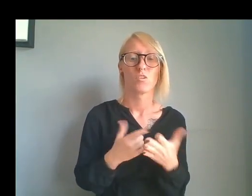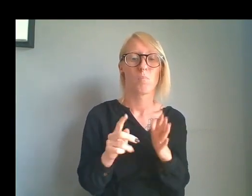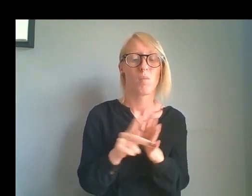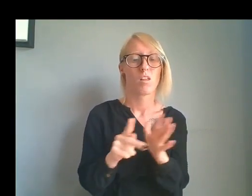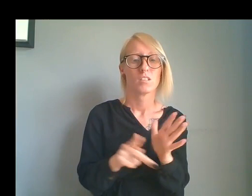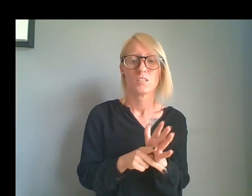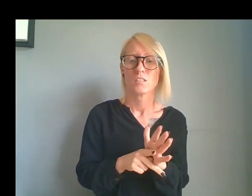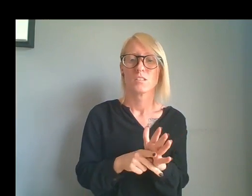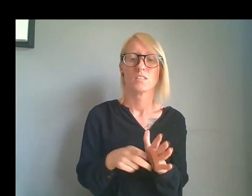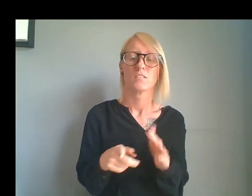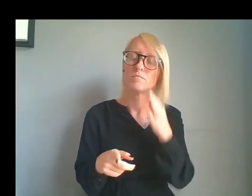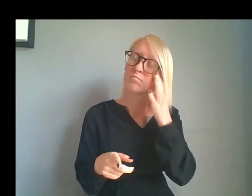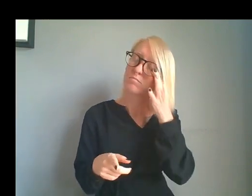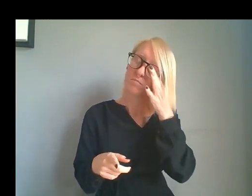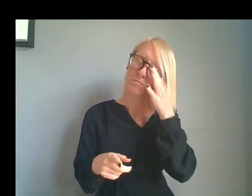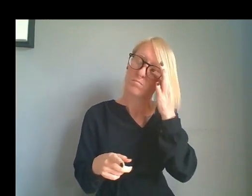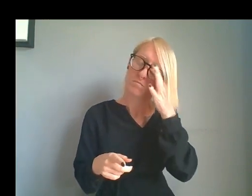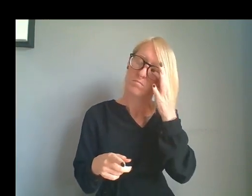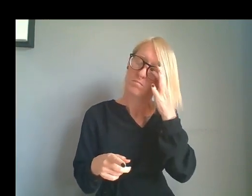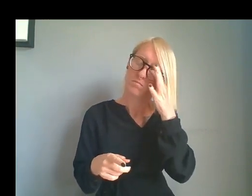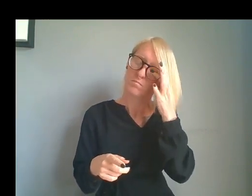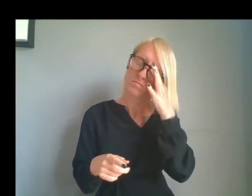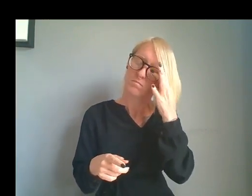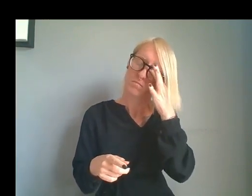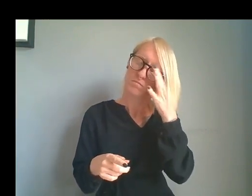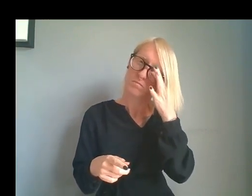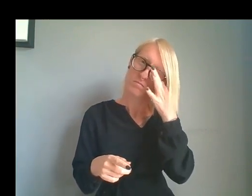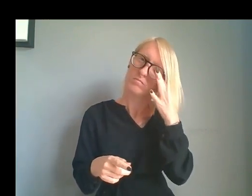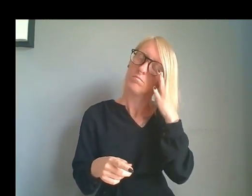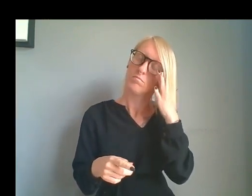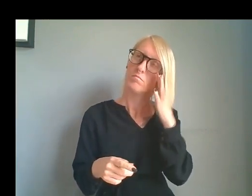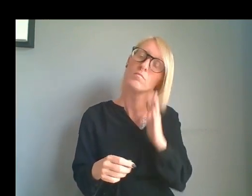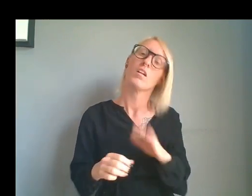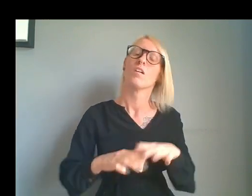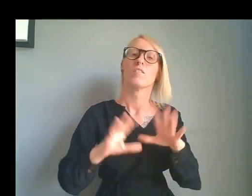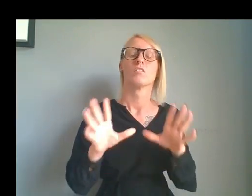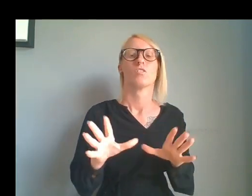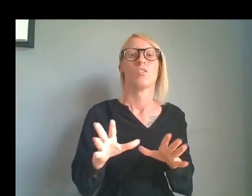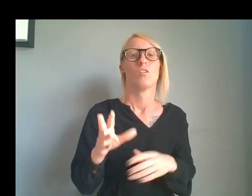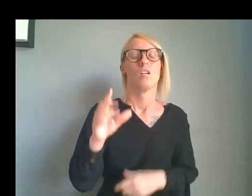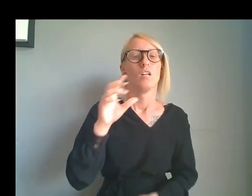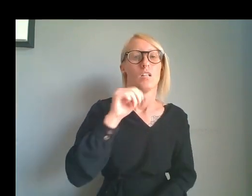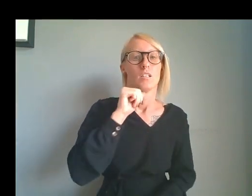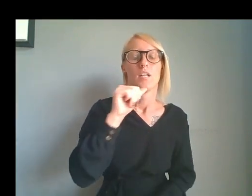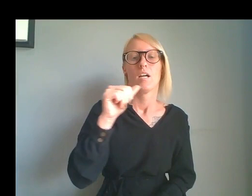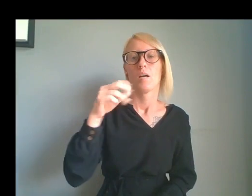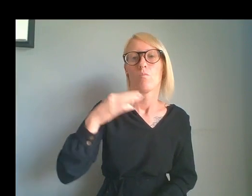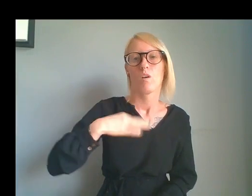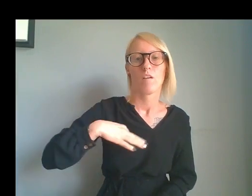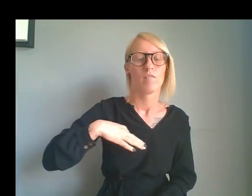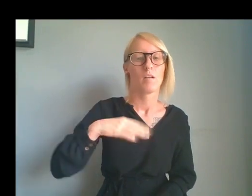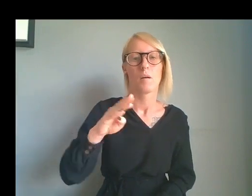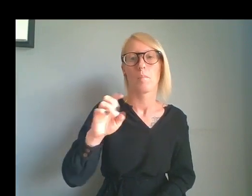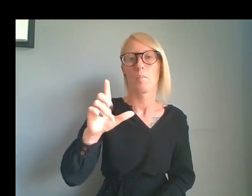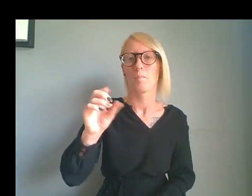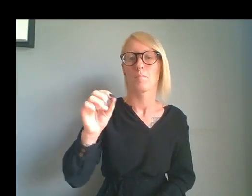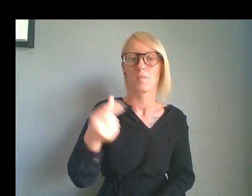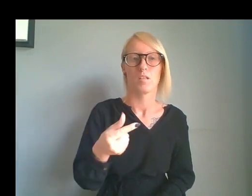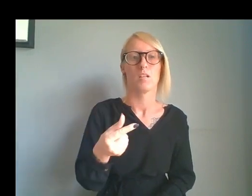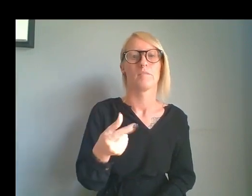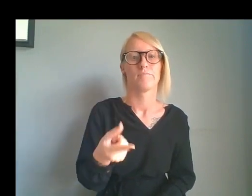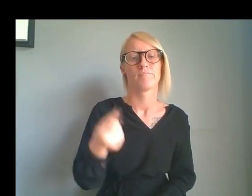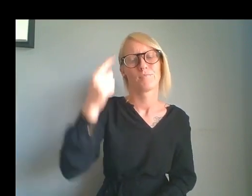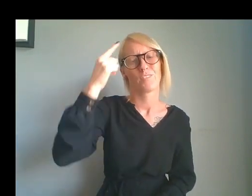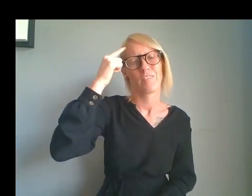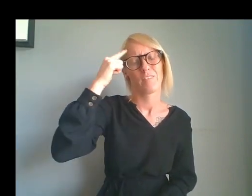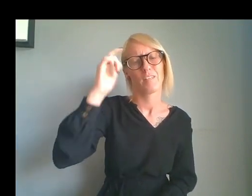have an official nonprofit blog and maybe only give a couple people the rights to do blog posts. So that's something you want to